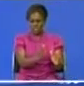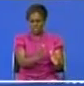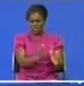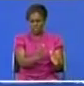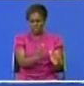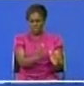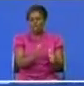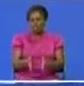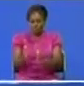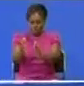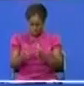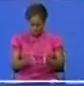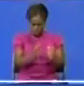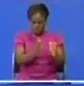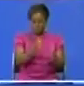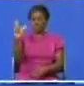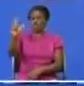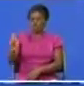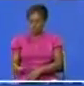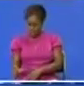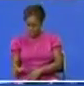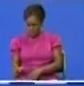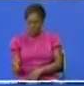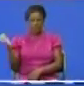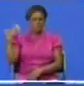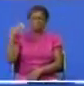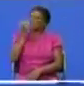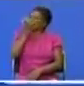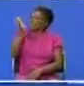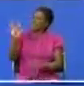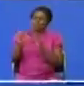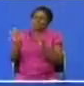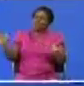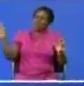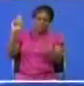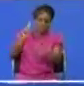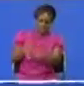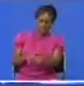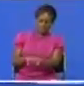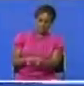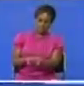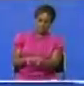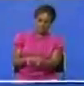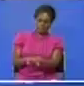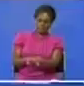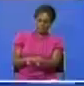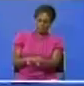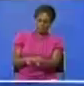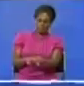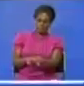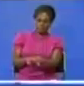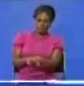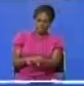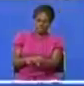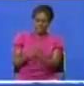roads, particularly in the coast, which have been neglected, and for a long time no investment has been done in infrastructure. The issue of the